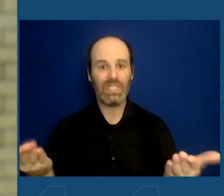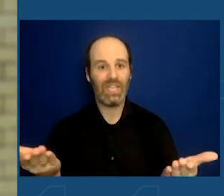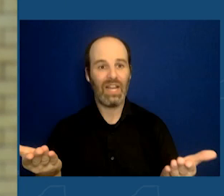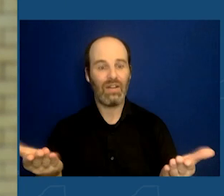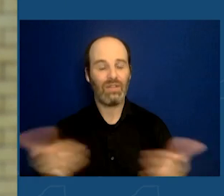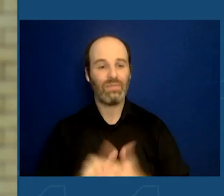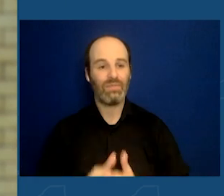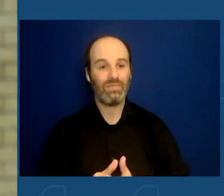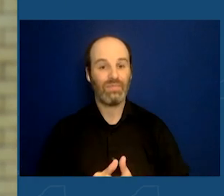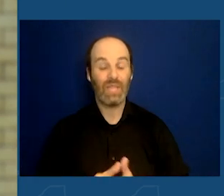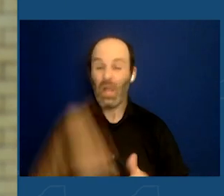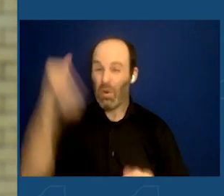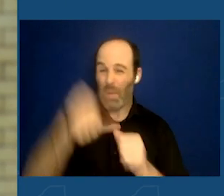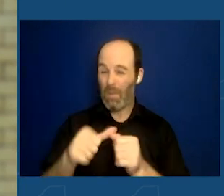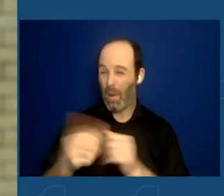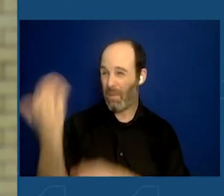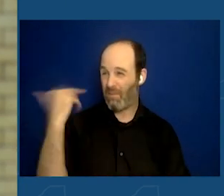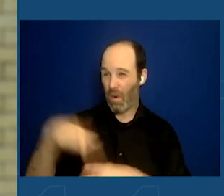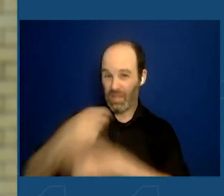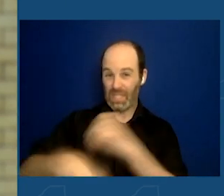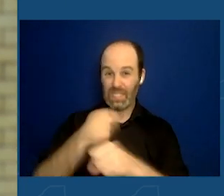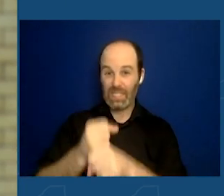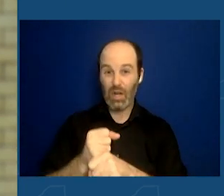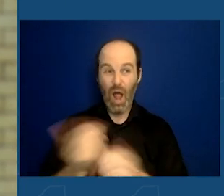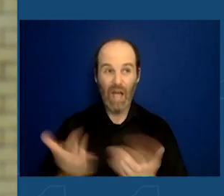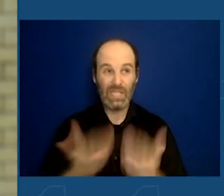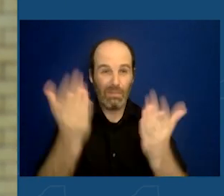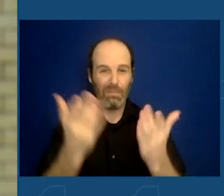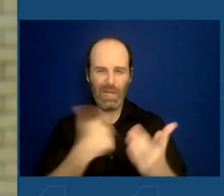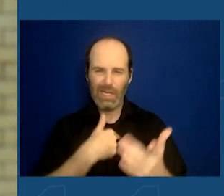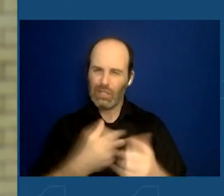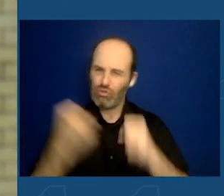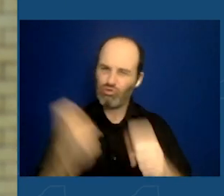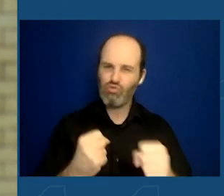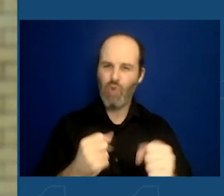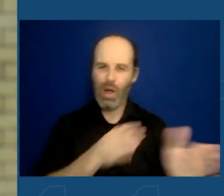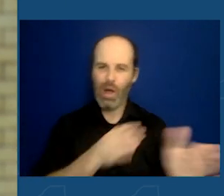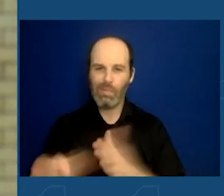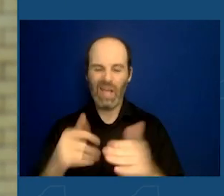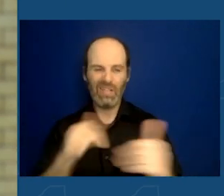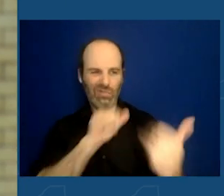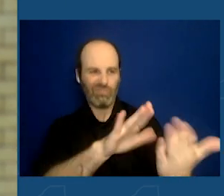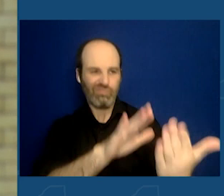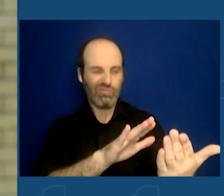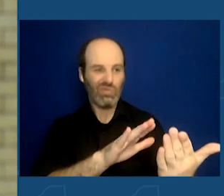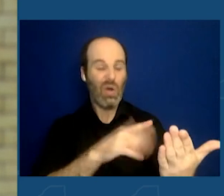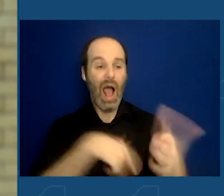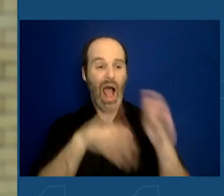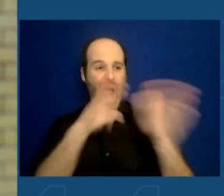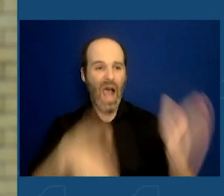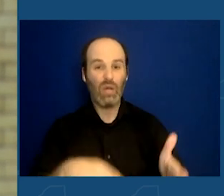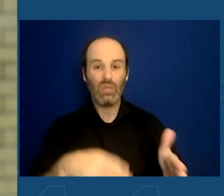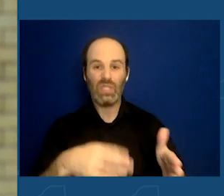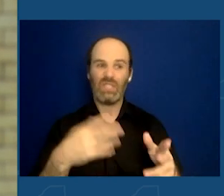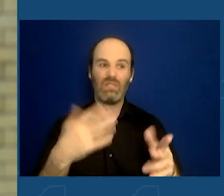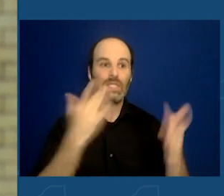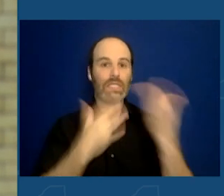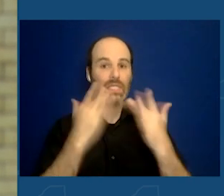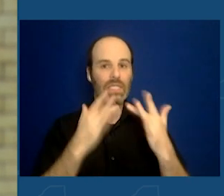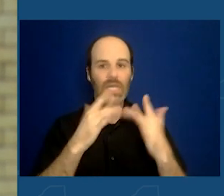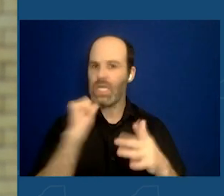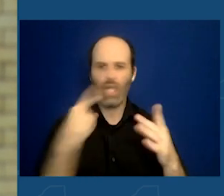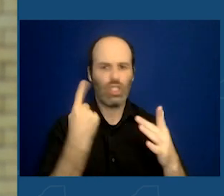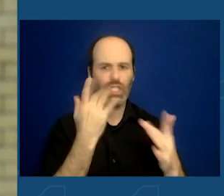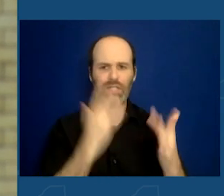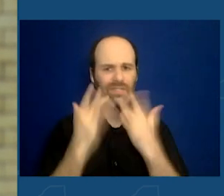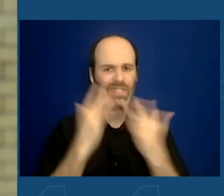plan to address New York's housing shortage. It is not just a shortage, it is a crisis. That has become one of the number one